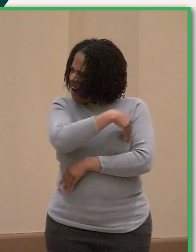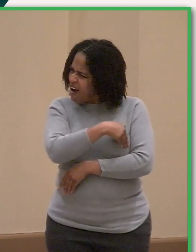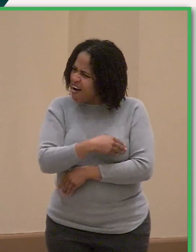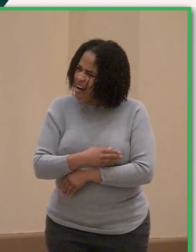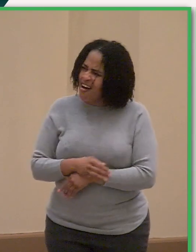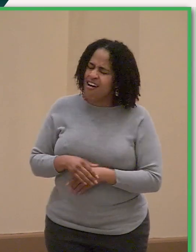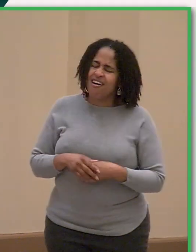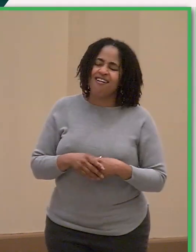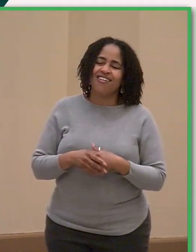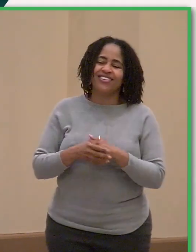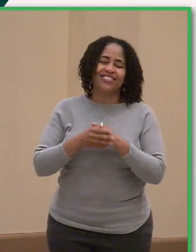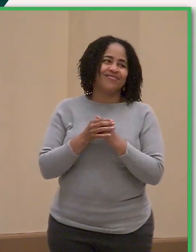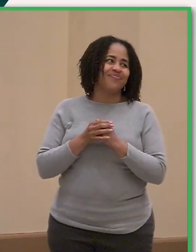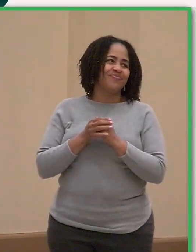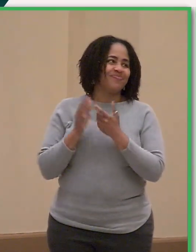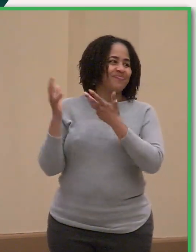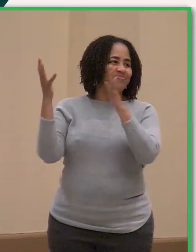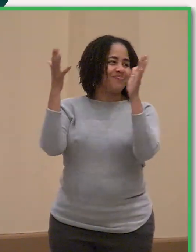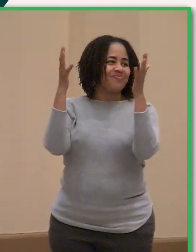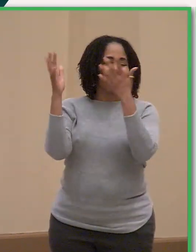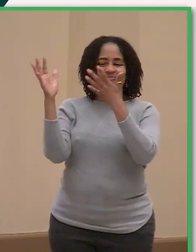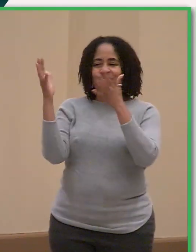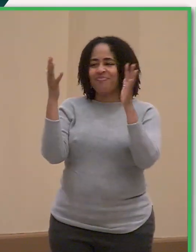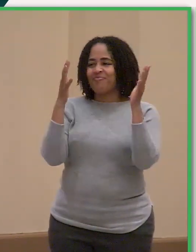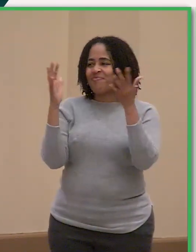Hey, come on. Hey.